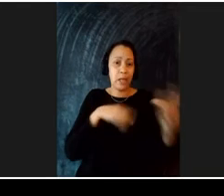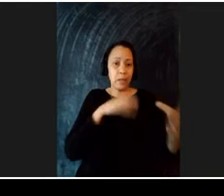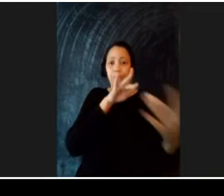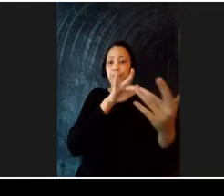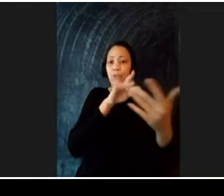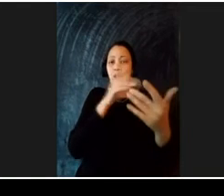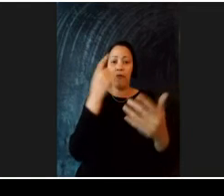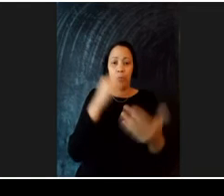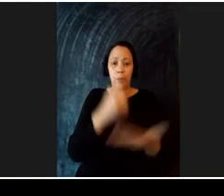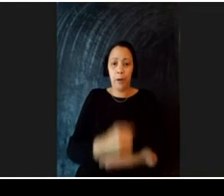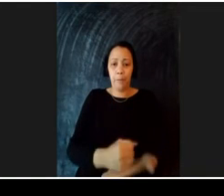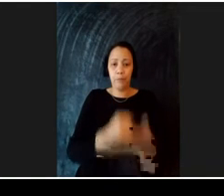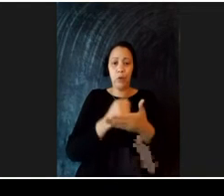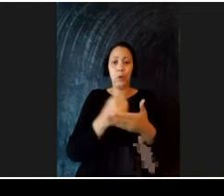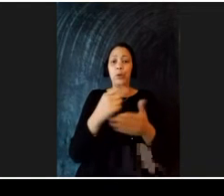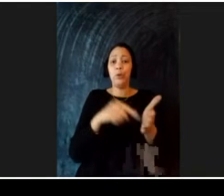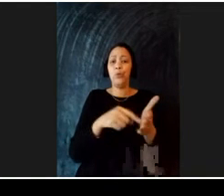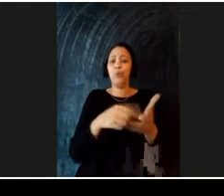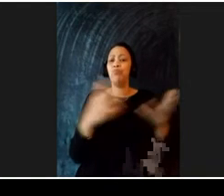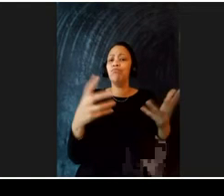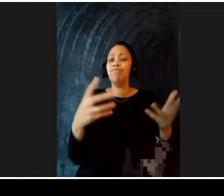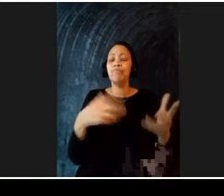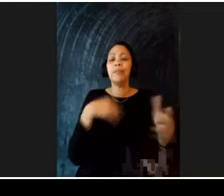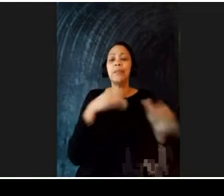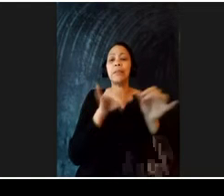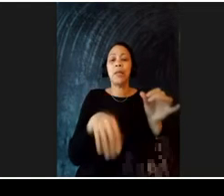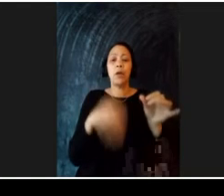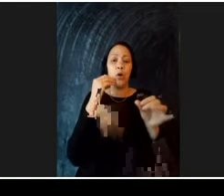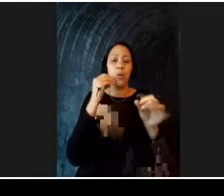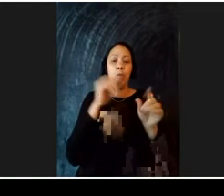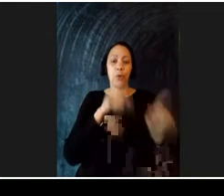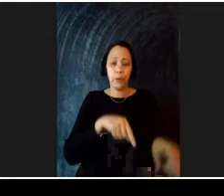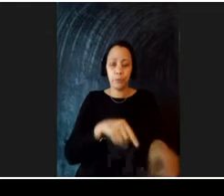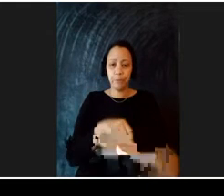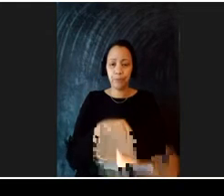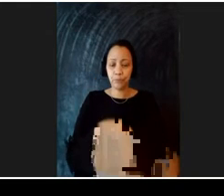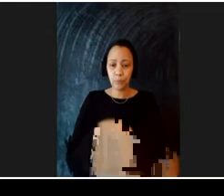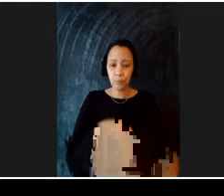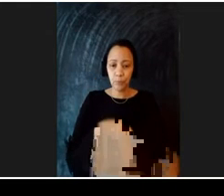not survivors will remain in grave danger thank